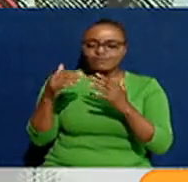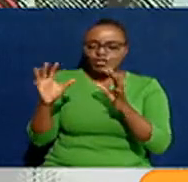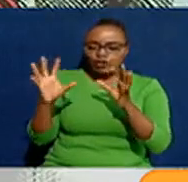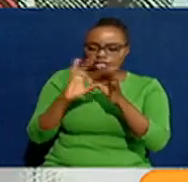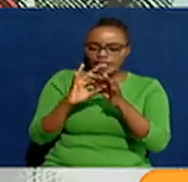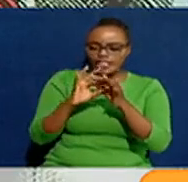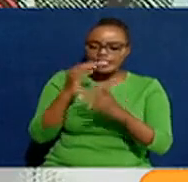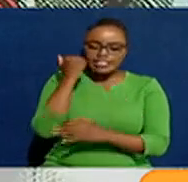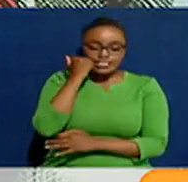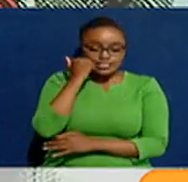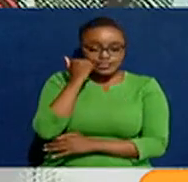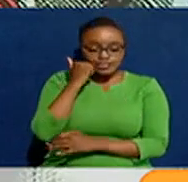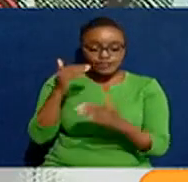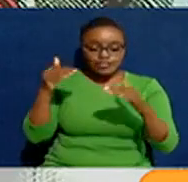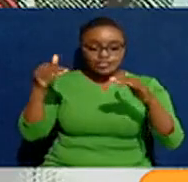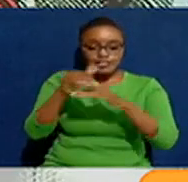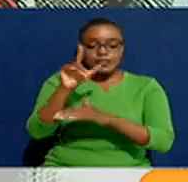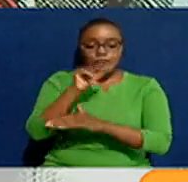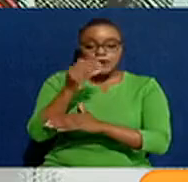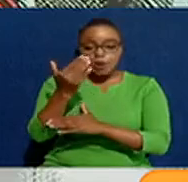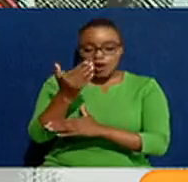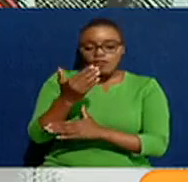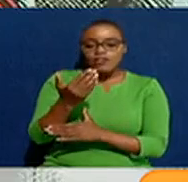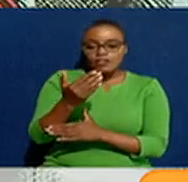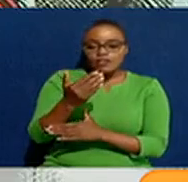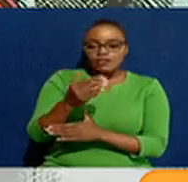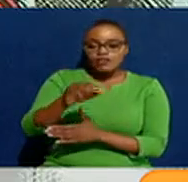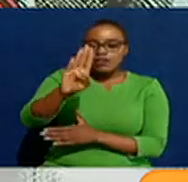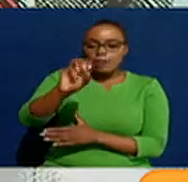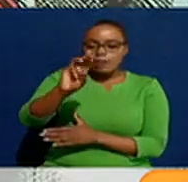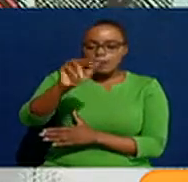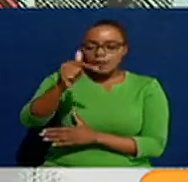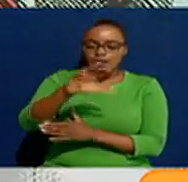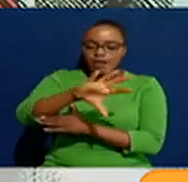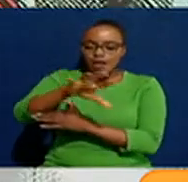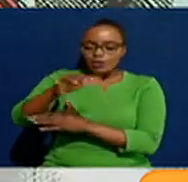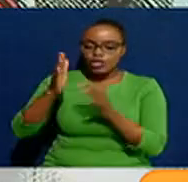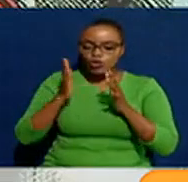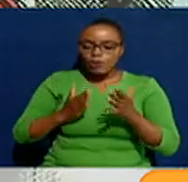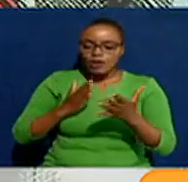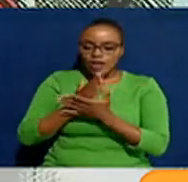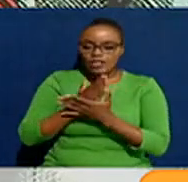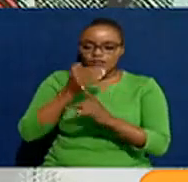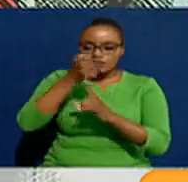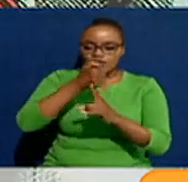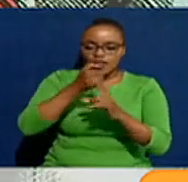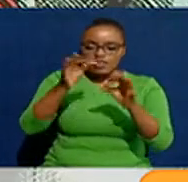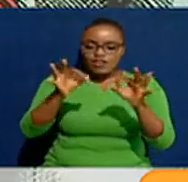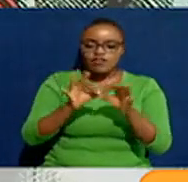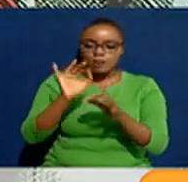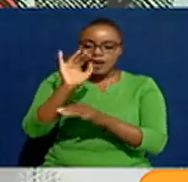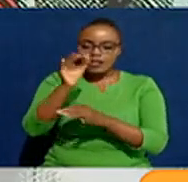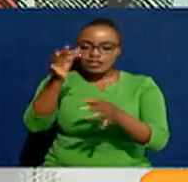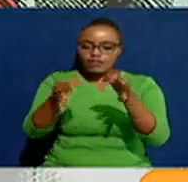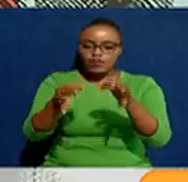week, has been laid to rest at their home in Siyaban village, Bomet County. Now, human rights activists and the family continue to seek